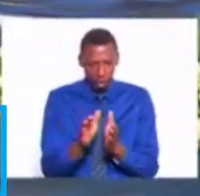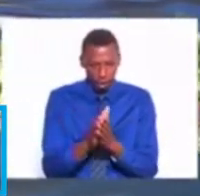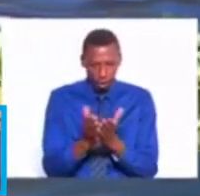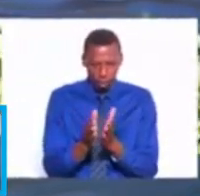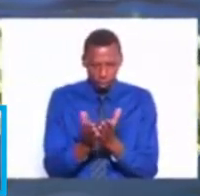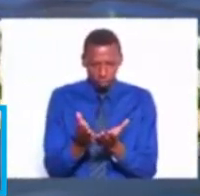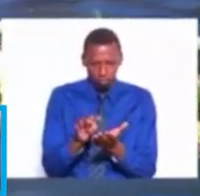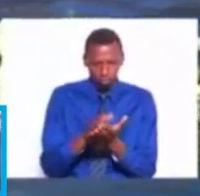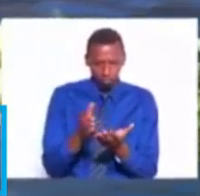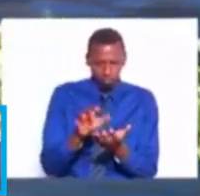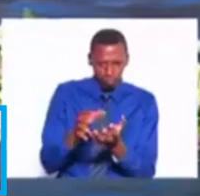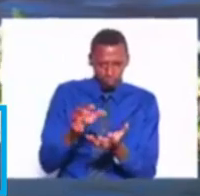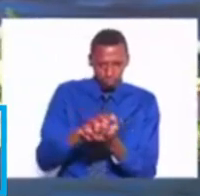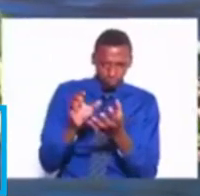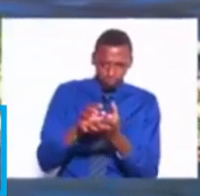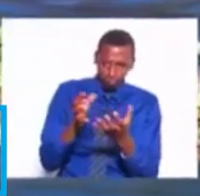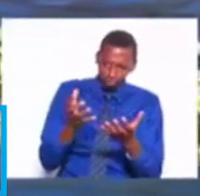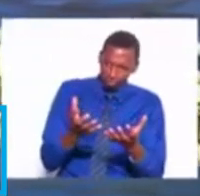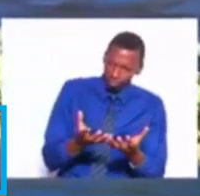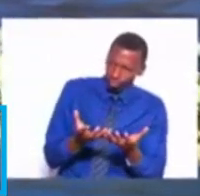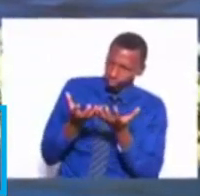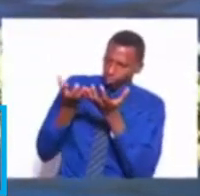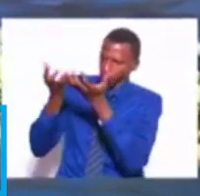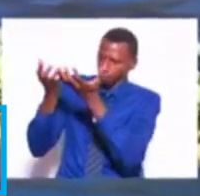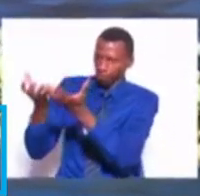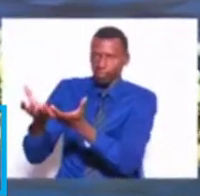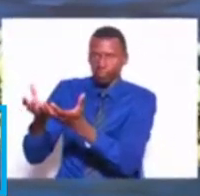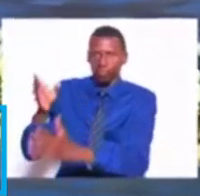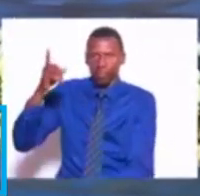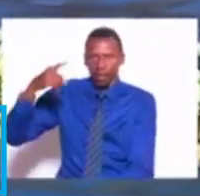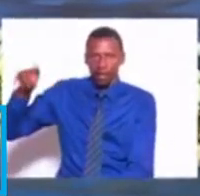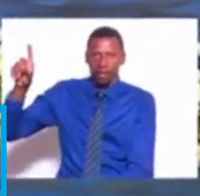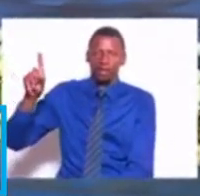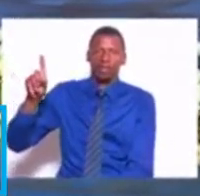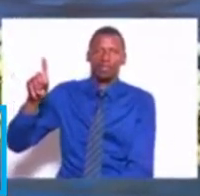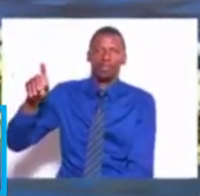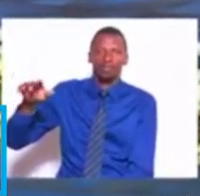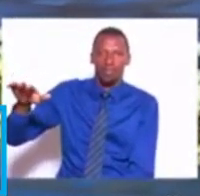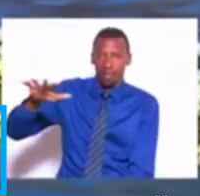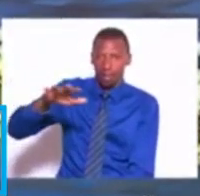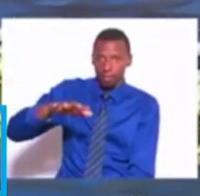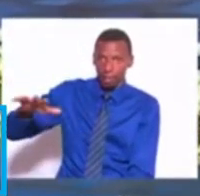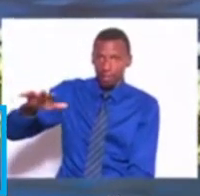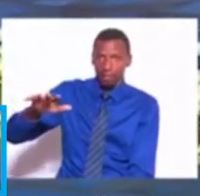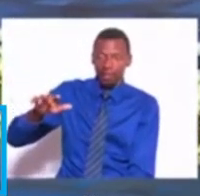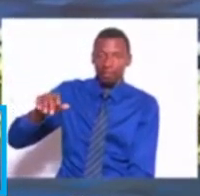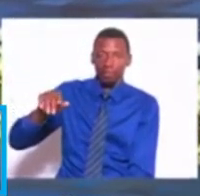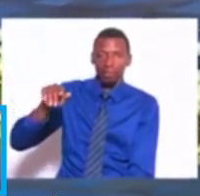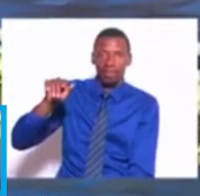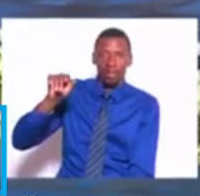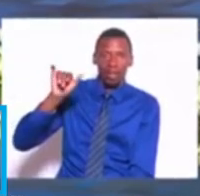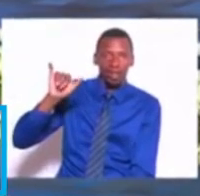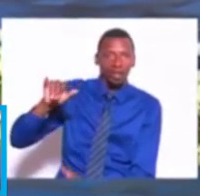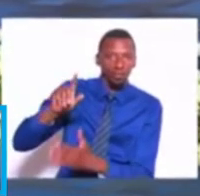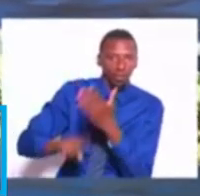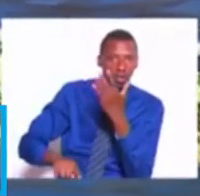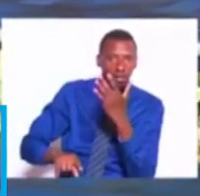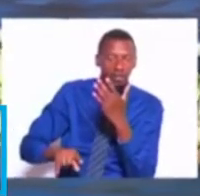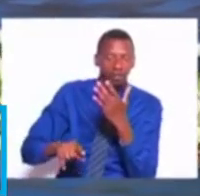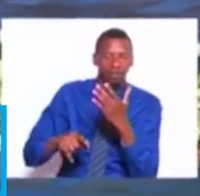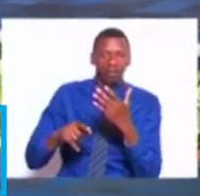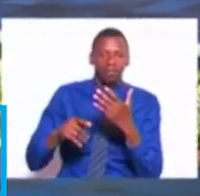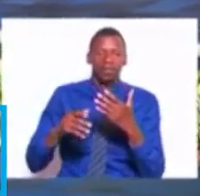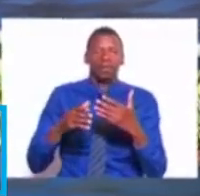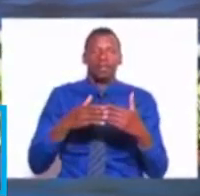and put them at the right place. That is the sign that when you finish reading